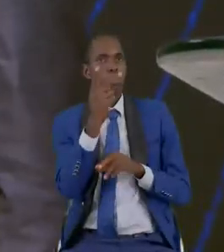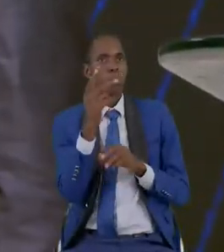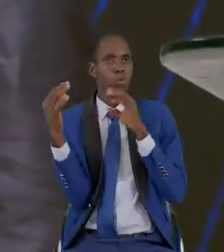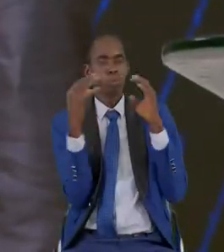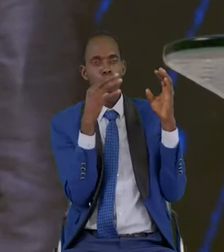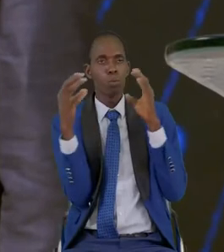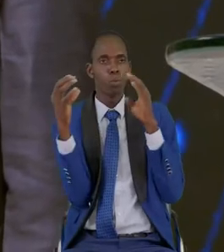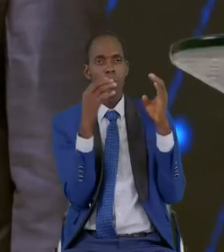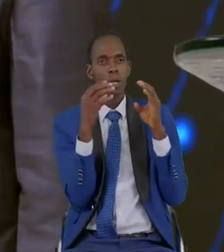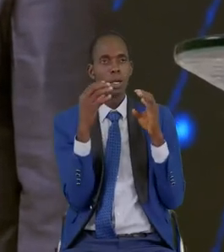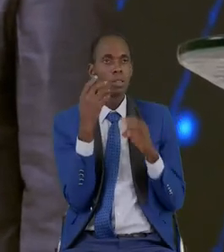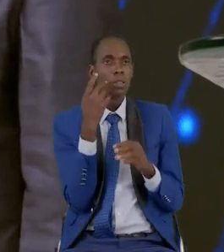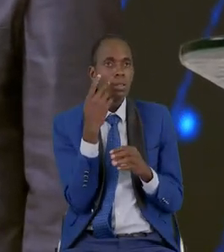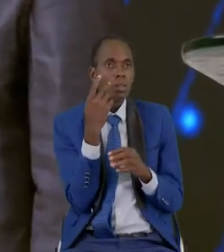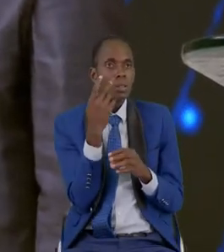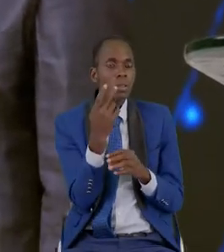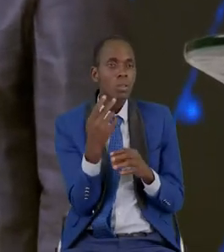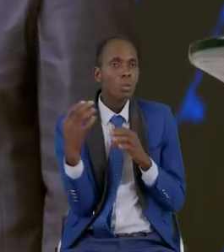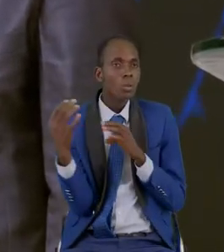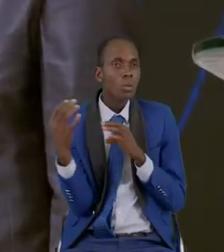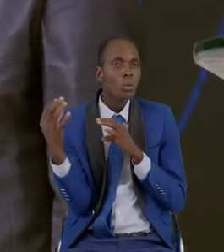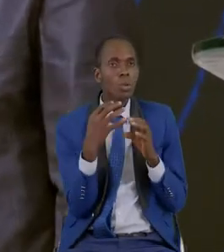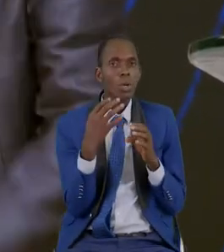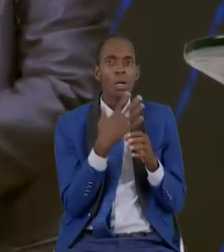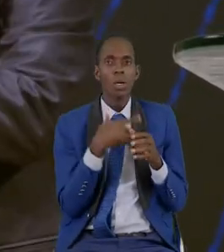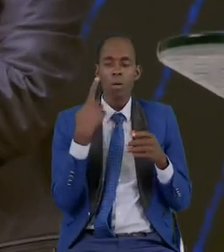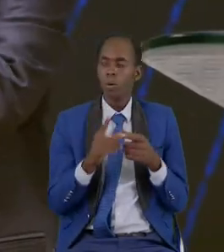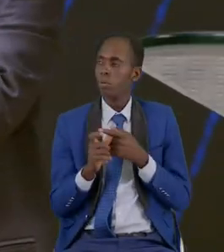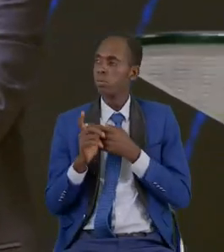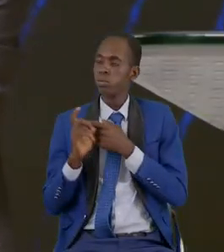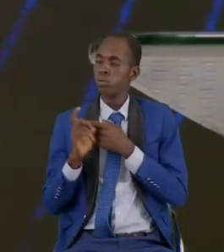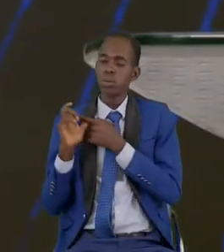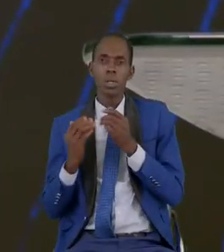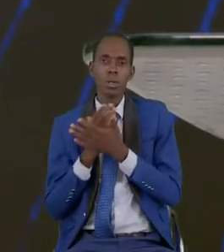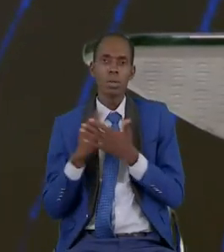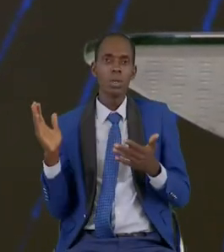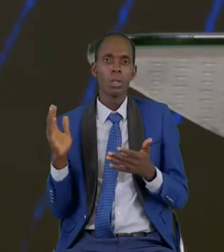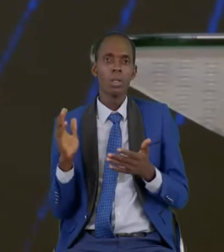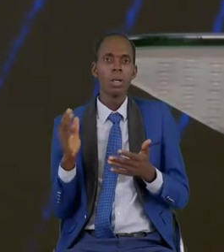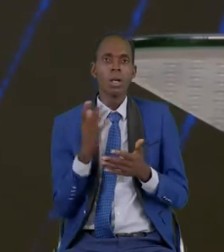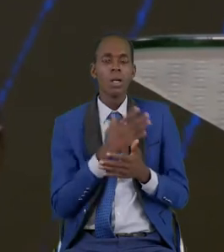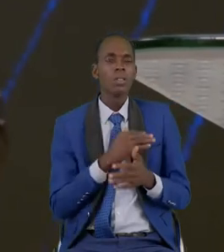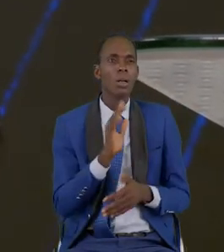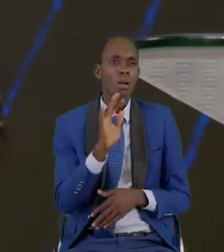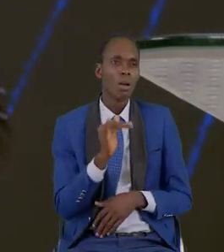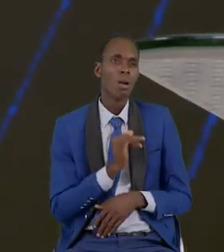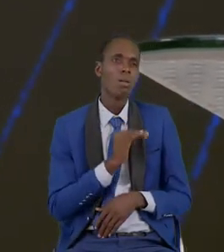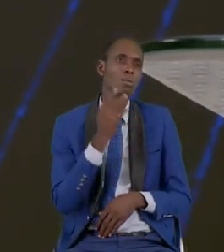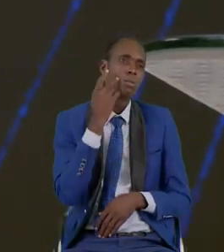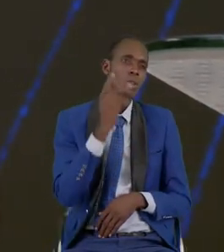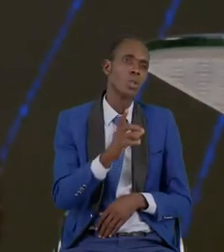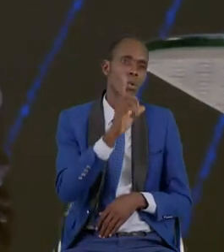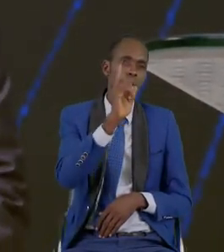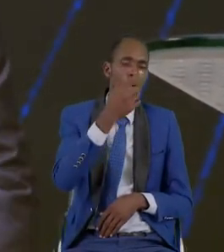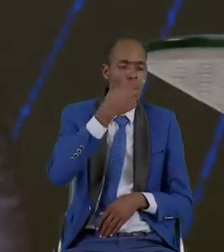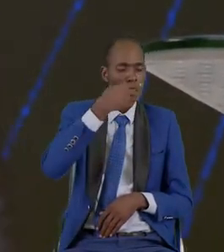then you confront him? Why did you run from the battlefield? I saw a child by the way, and that child